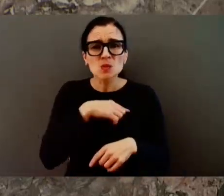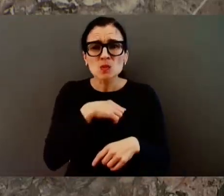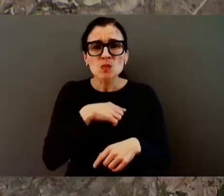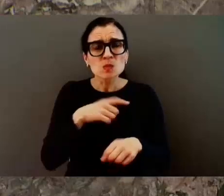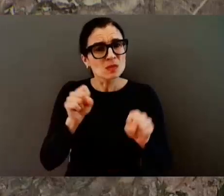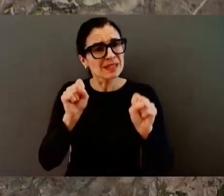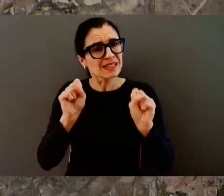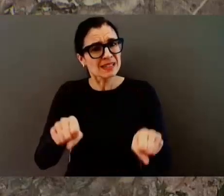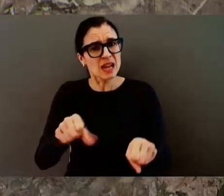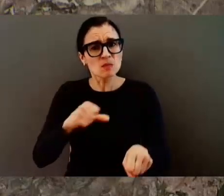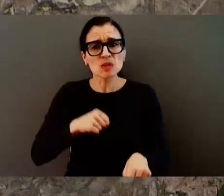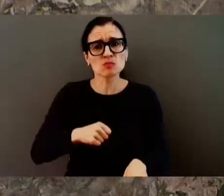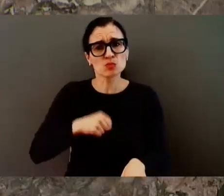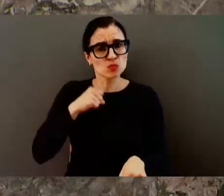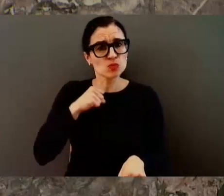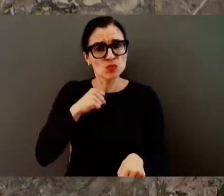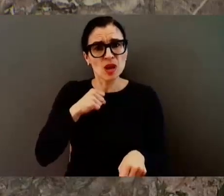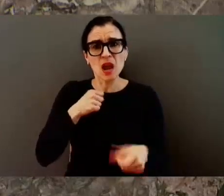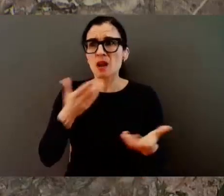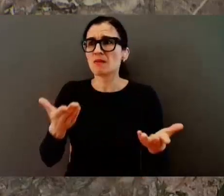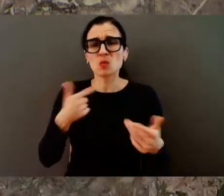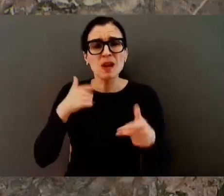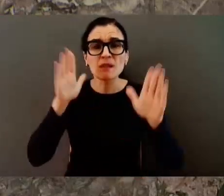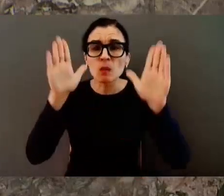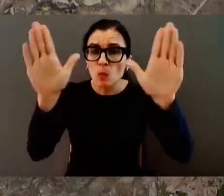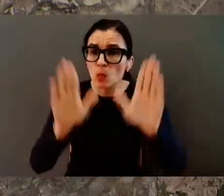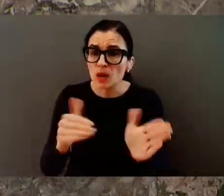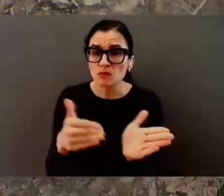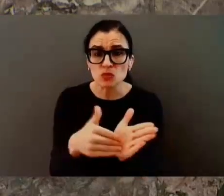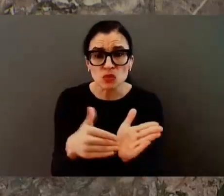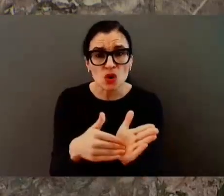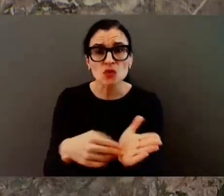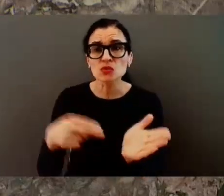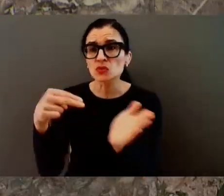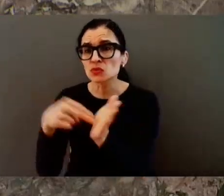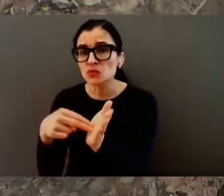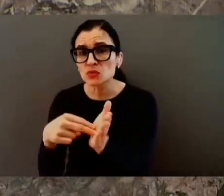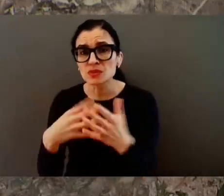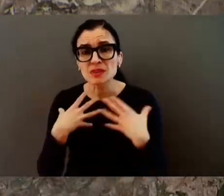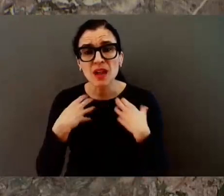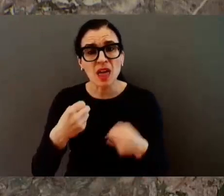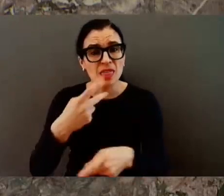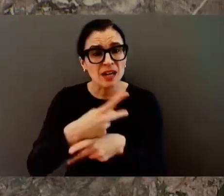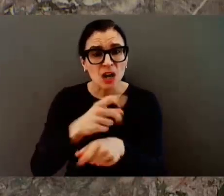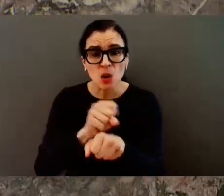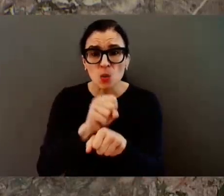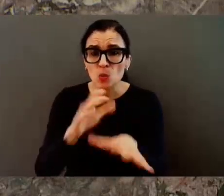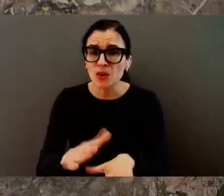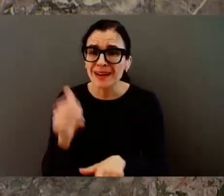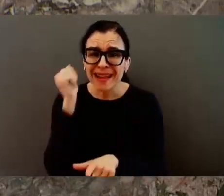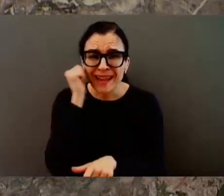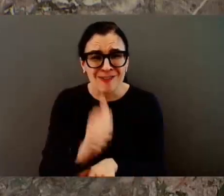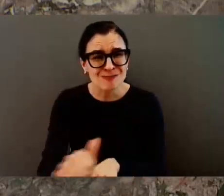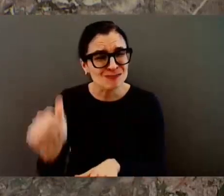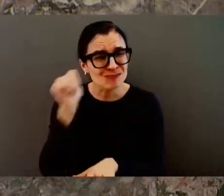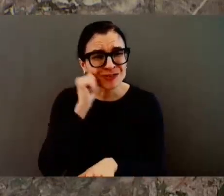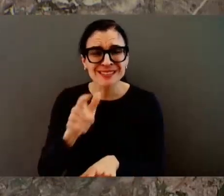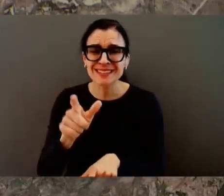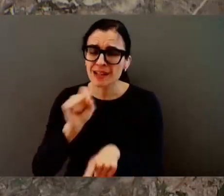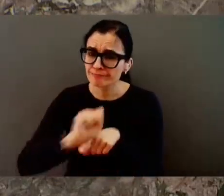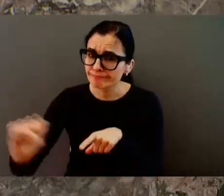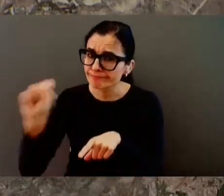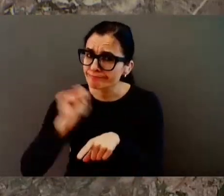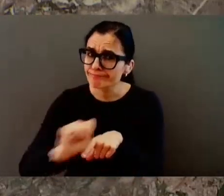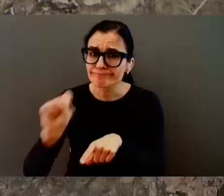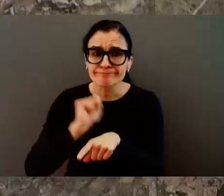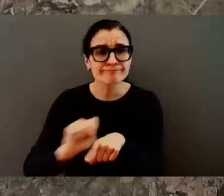who every single day are giving everything that they can for the health, wellness, and safety of British Columbians.